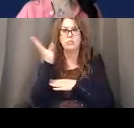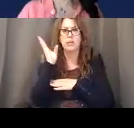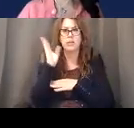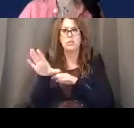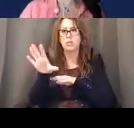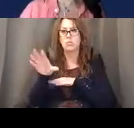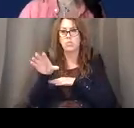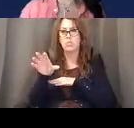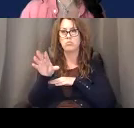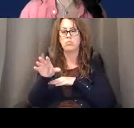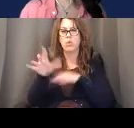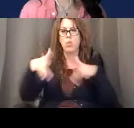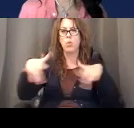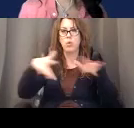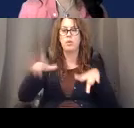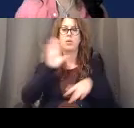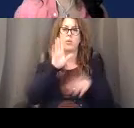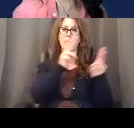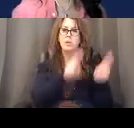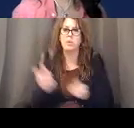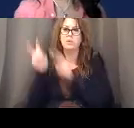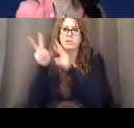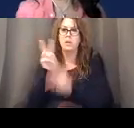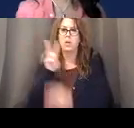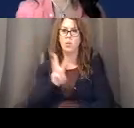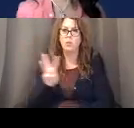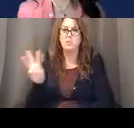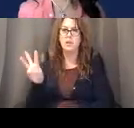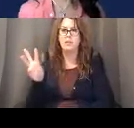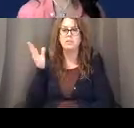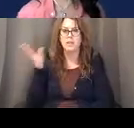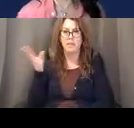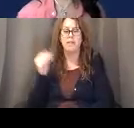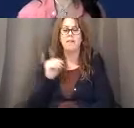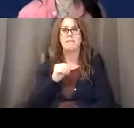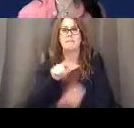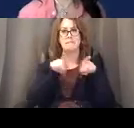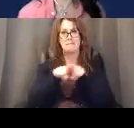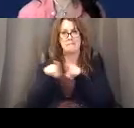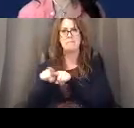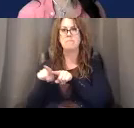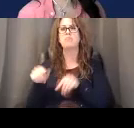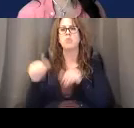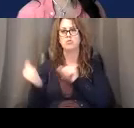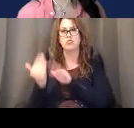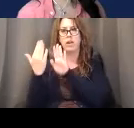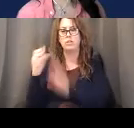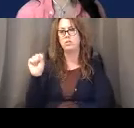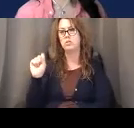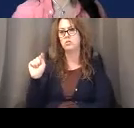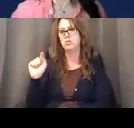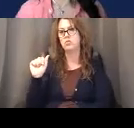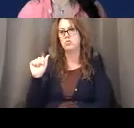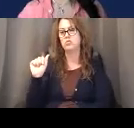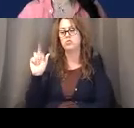on our strategies website as well as on our strategies YouTube. You can access